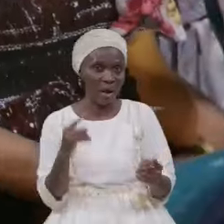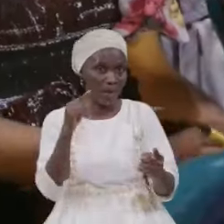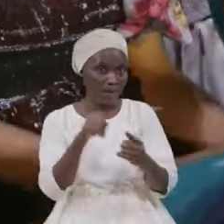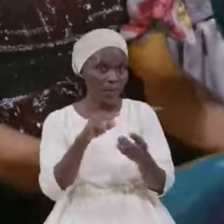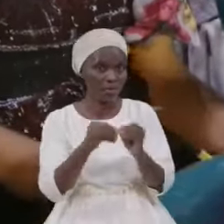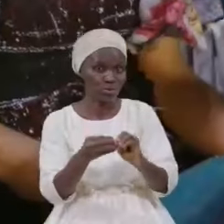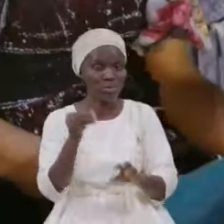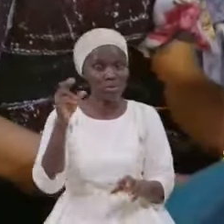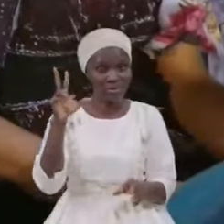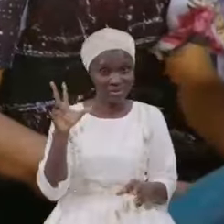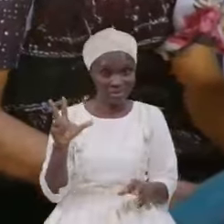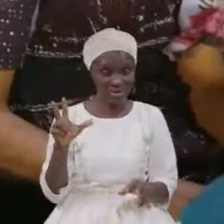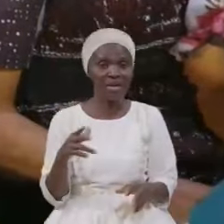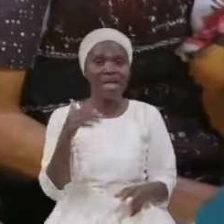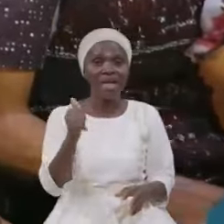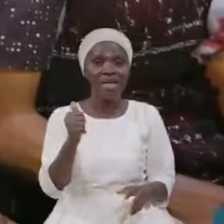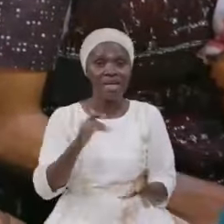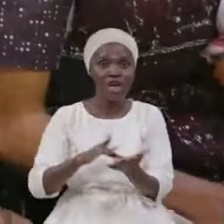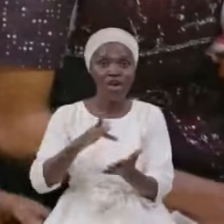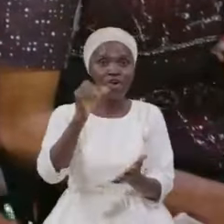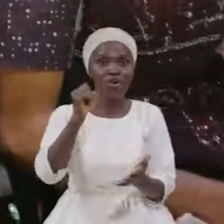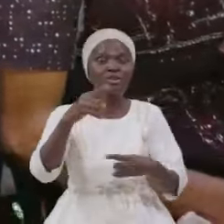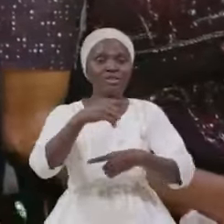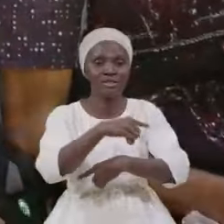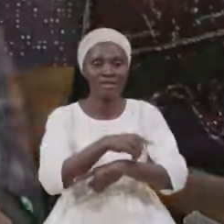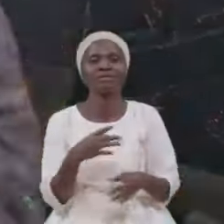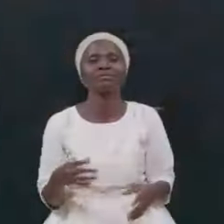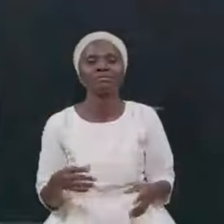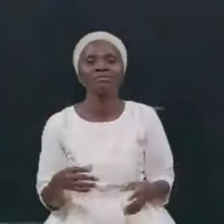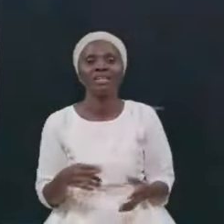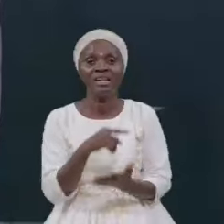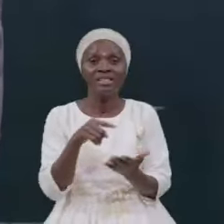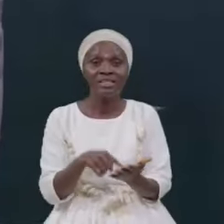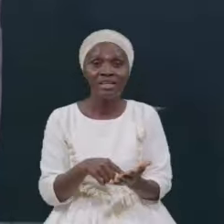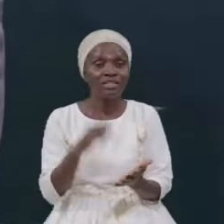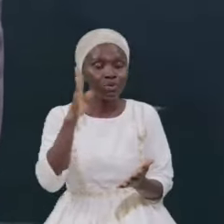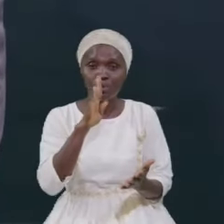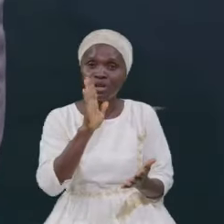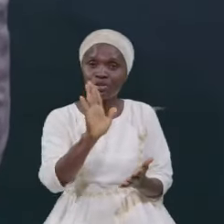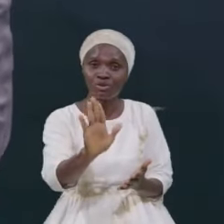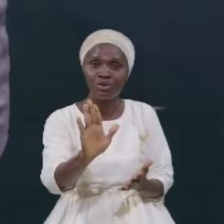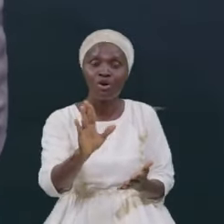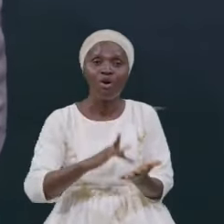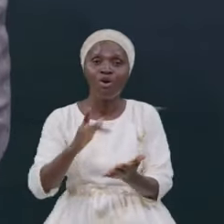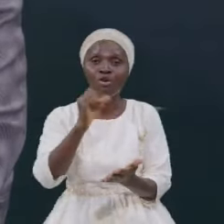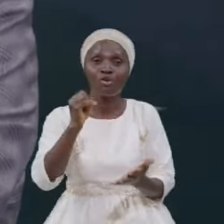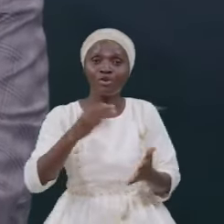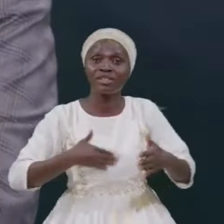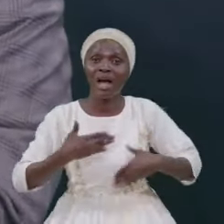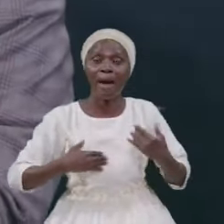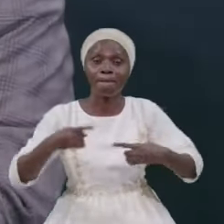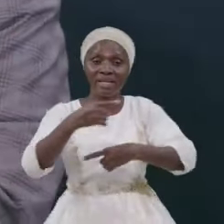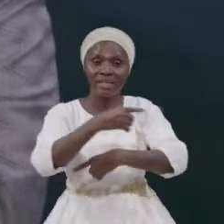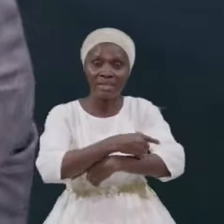be your glorious day. This will be your happy day. And this will be your day of repentance,